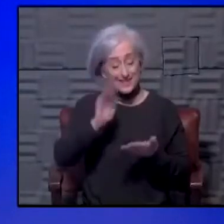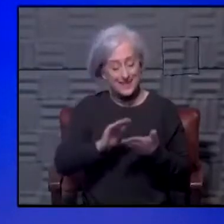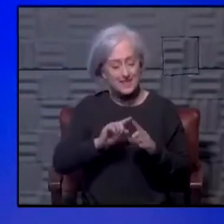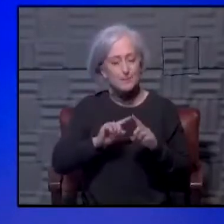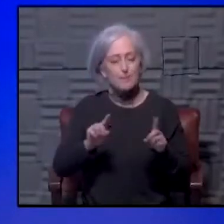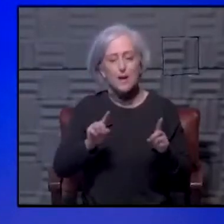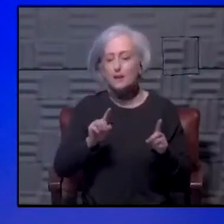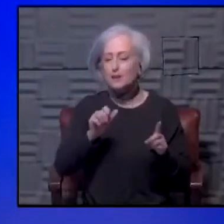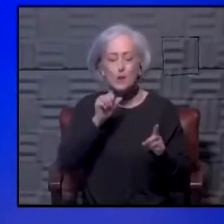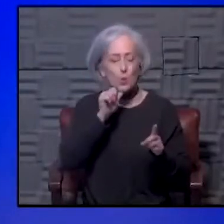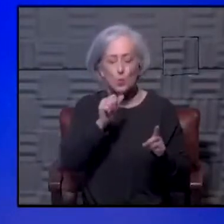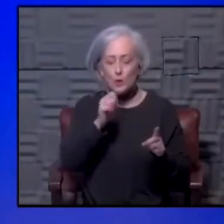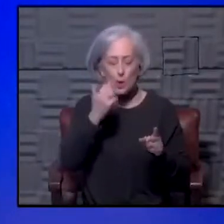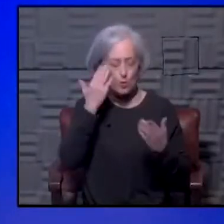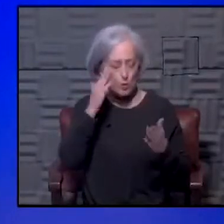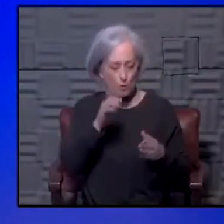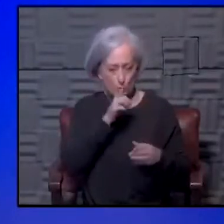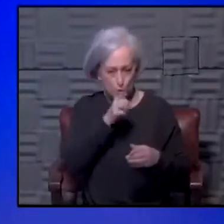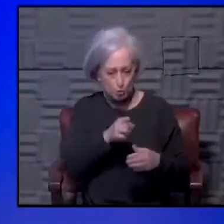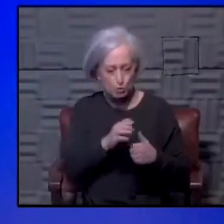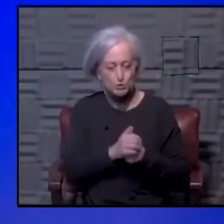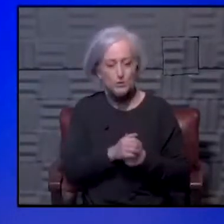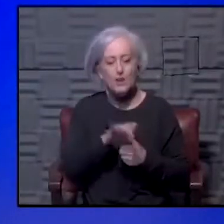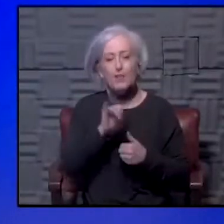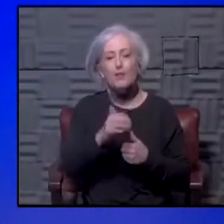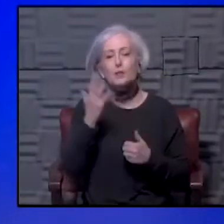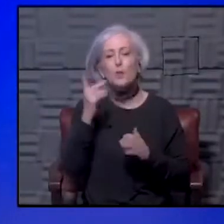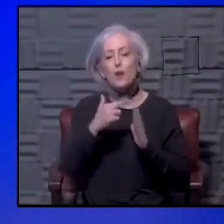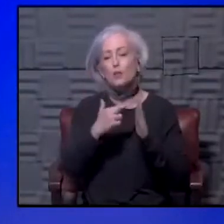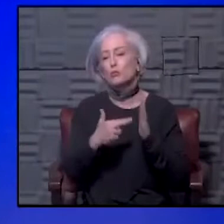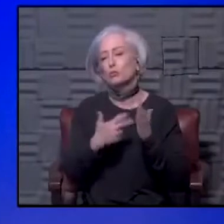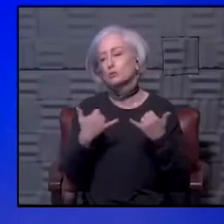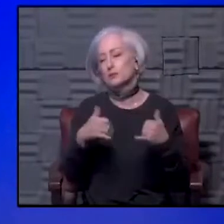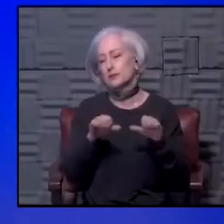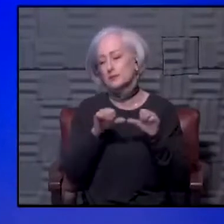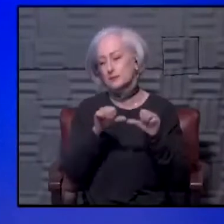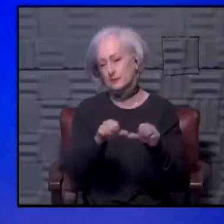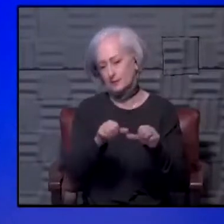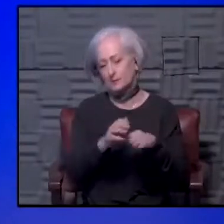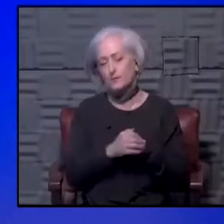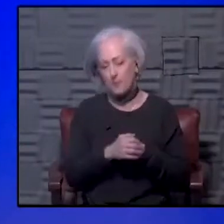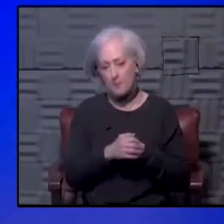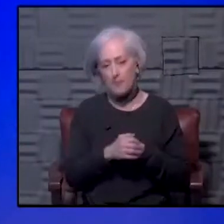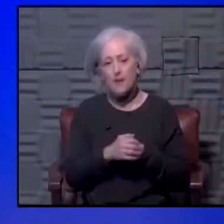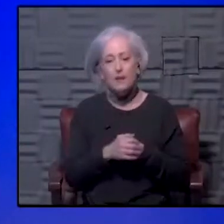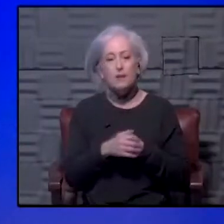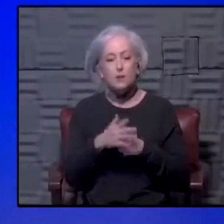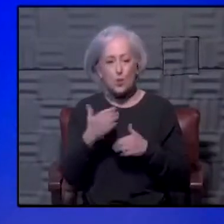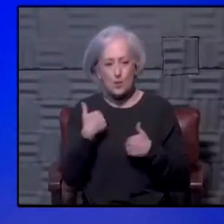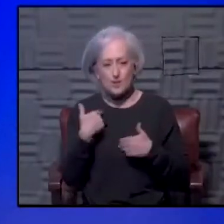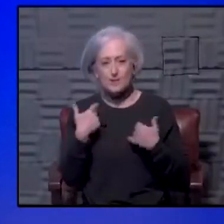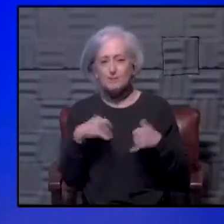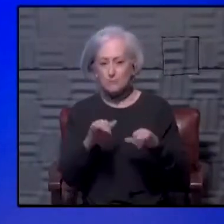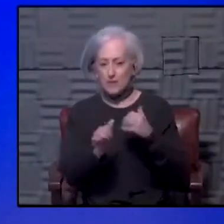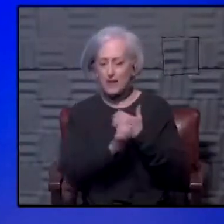guidance hasn't changed. But if you are doing that, just understand that there is risk there, and you can still mitigate that as much as possible, and you